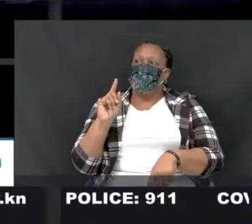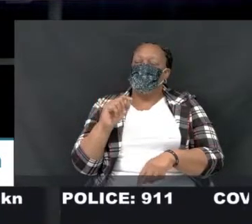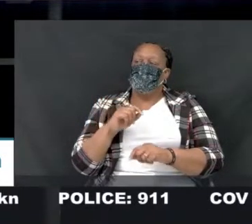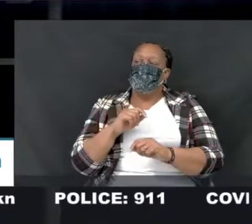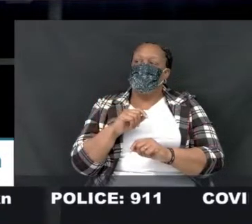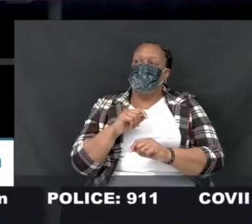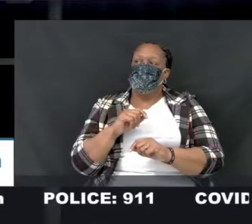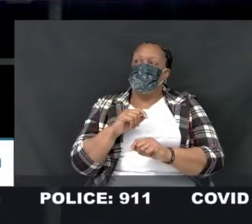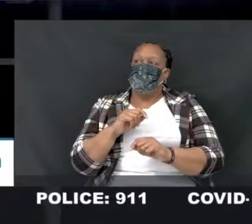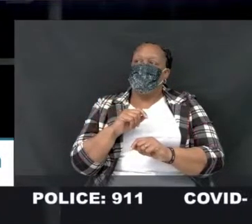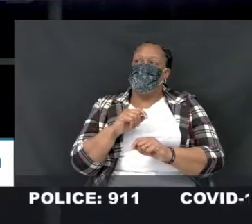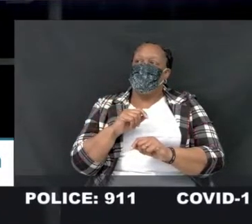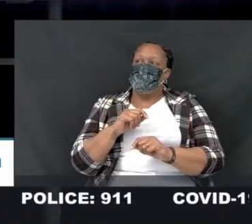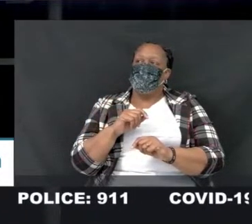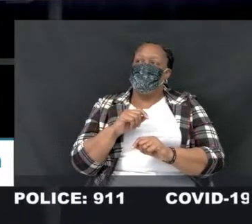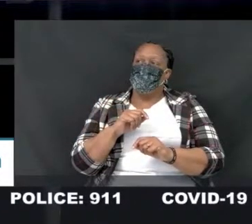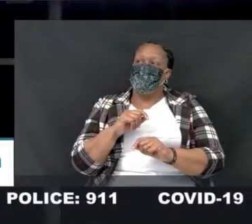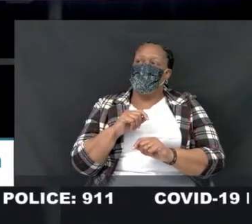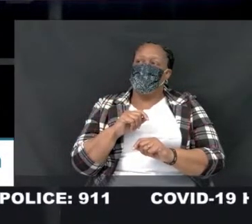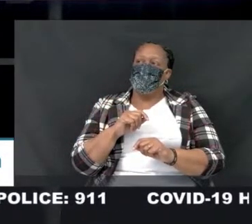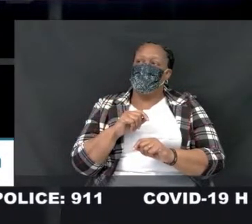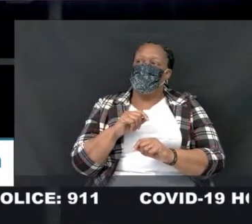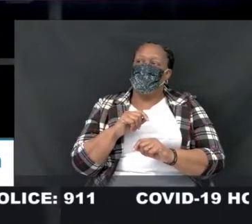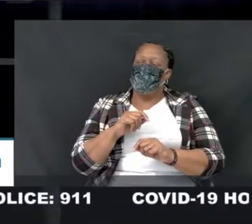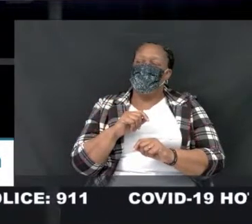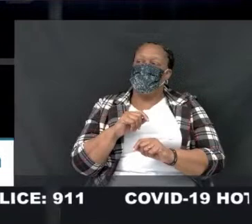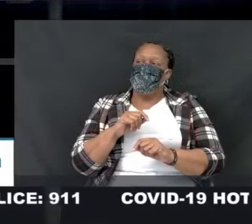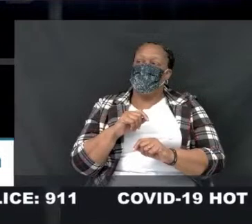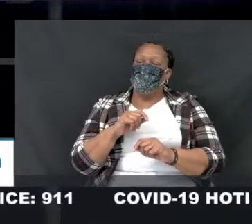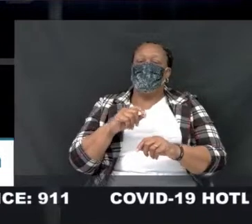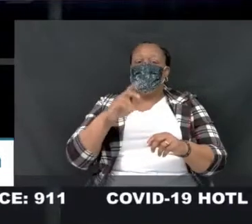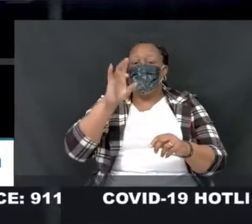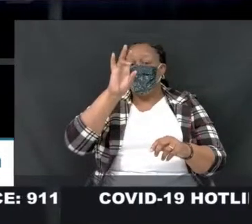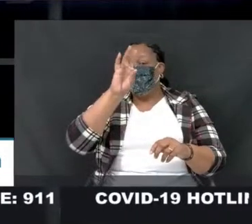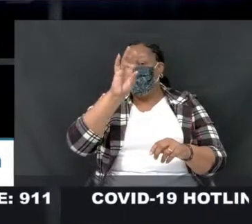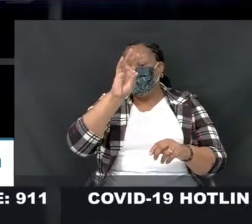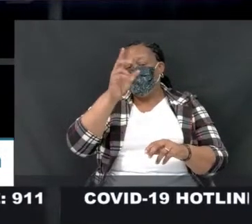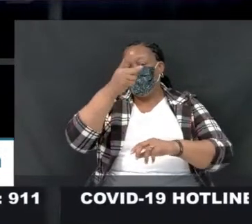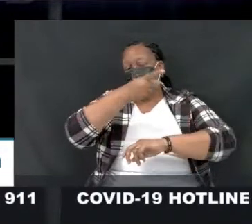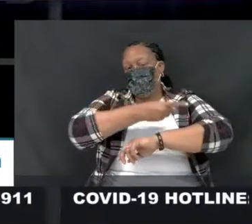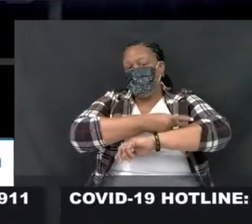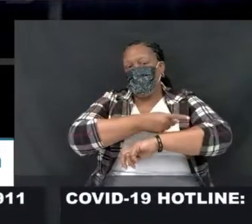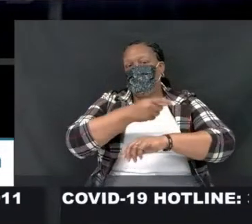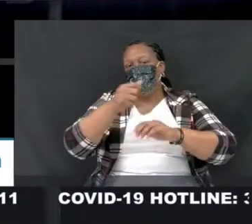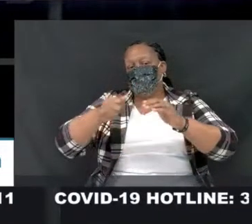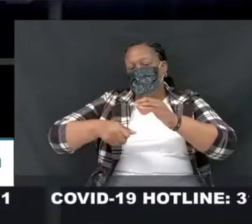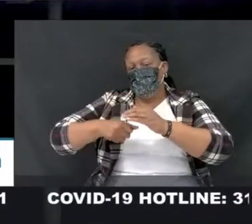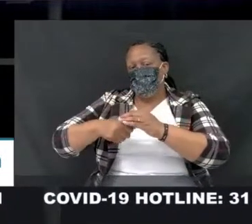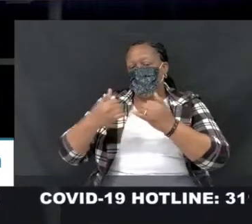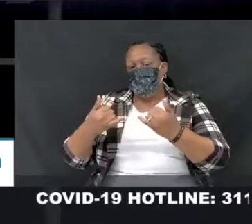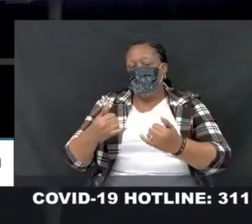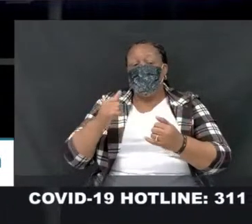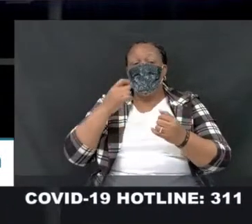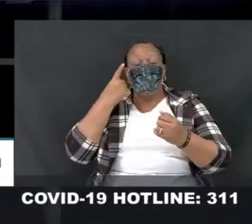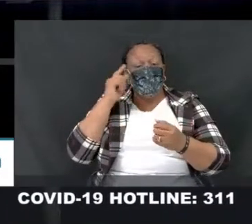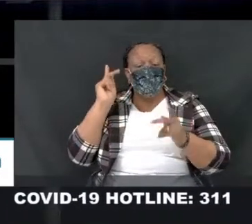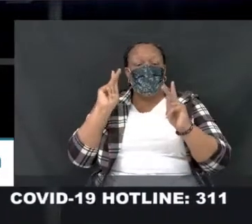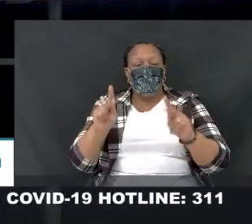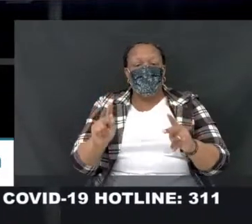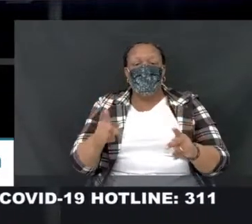flagged and processed. He will be sent to do his 7-day quarantine, and he will have